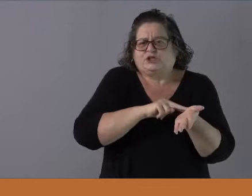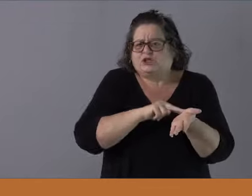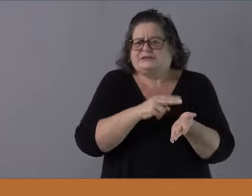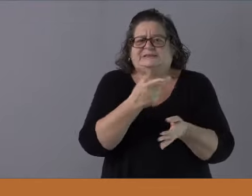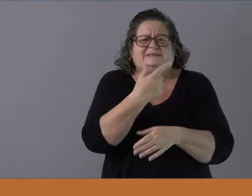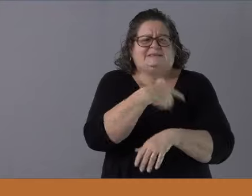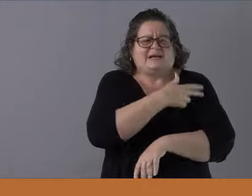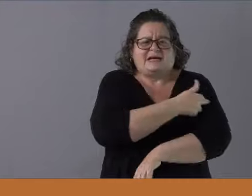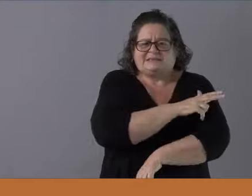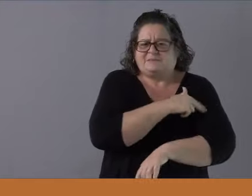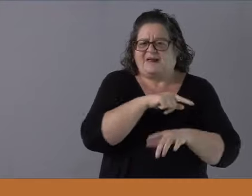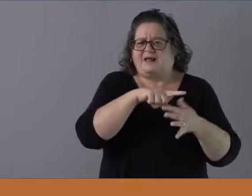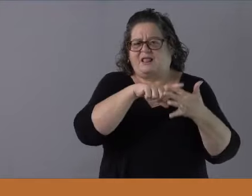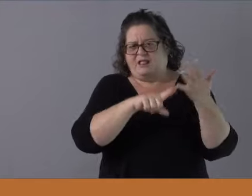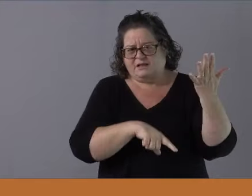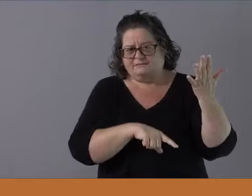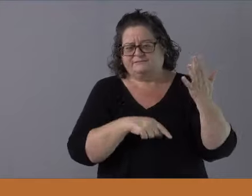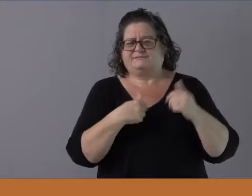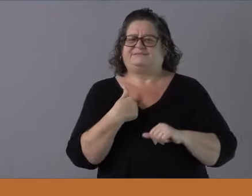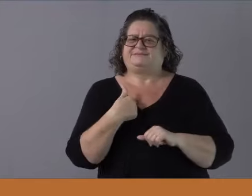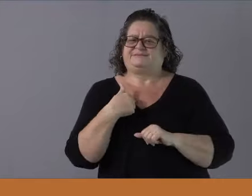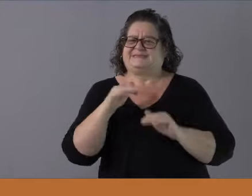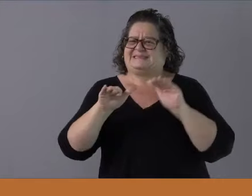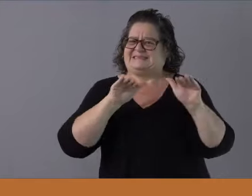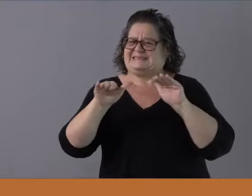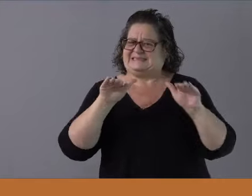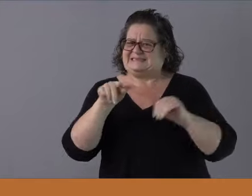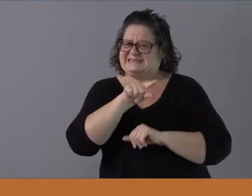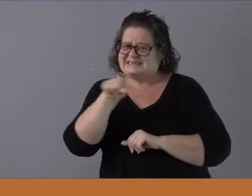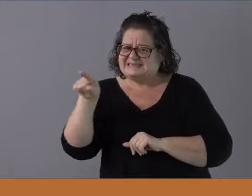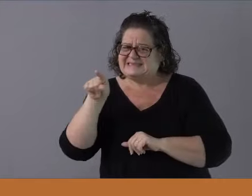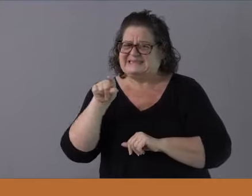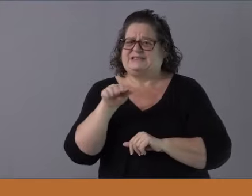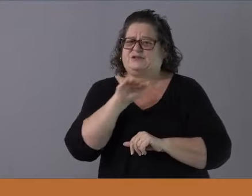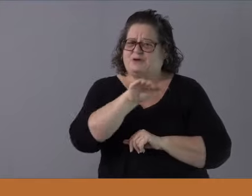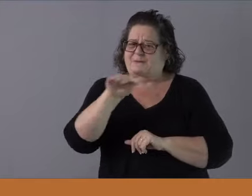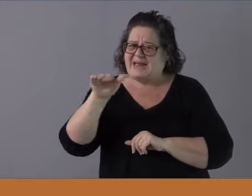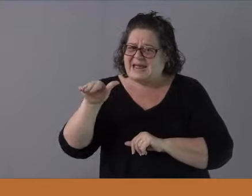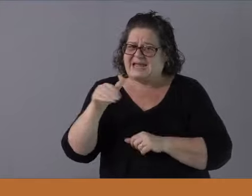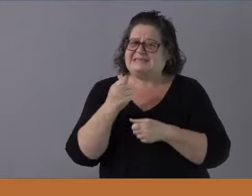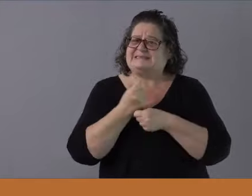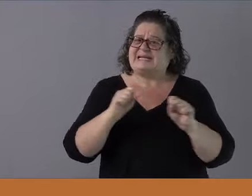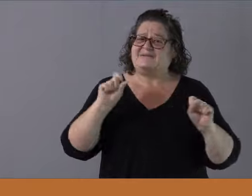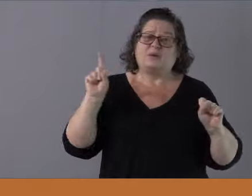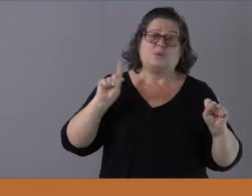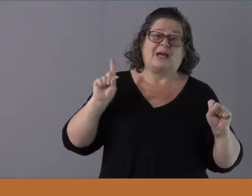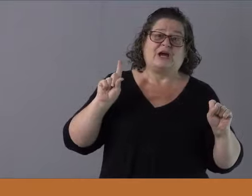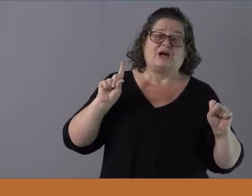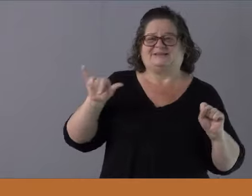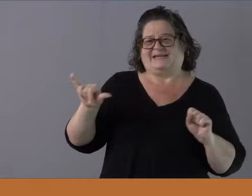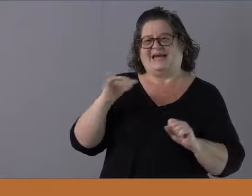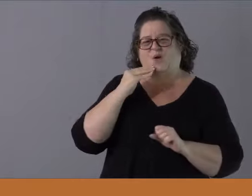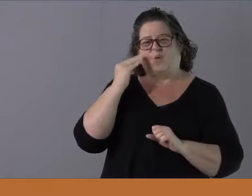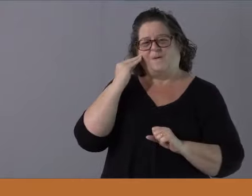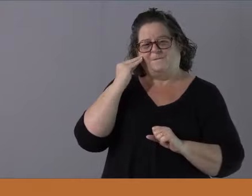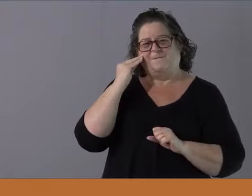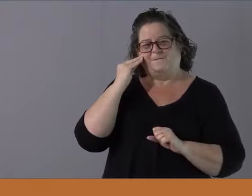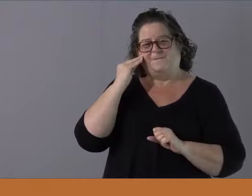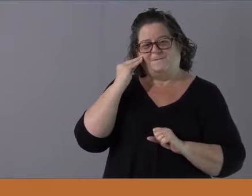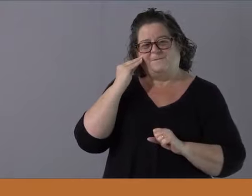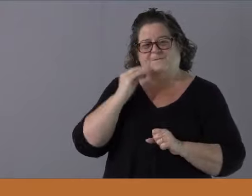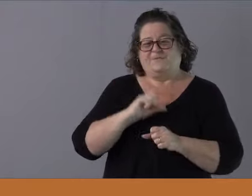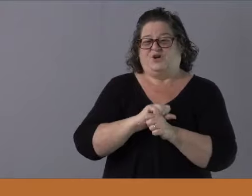now for several weeks, you are safer at home. This virus is widespread in our state